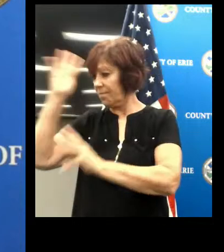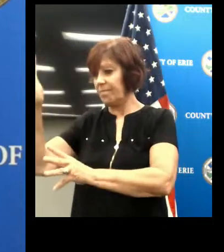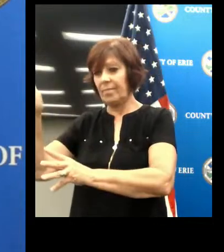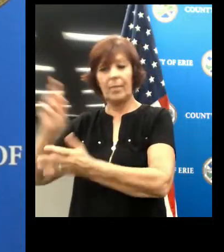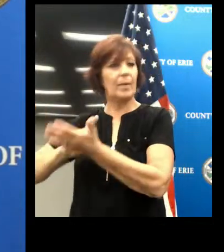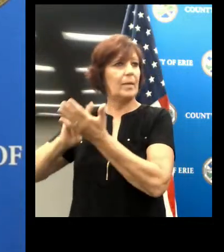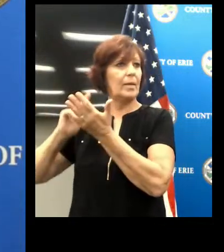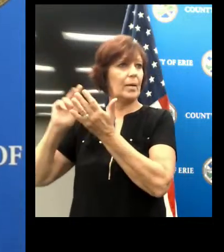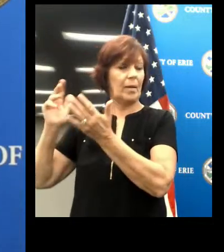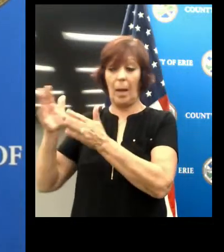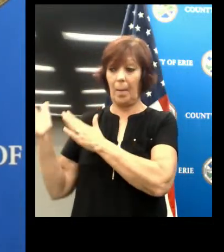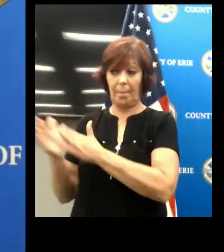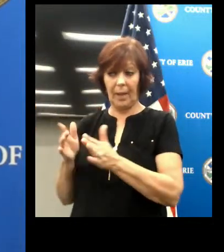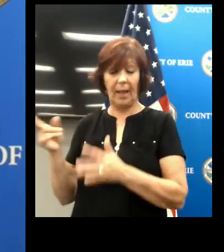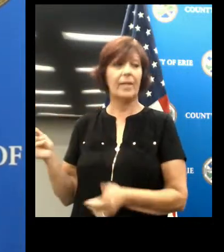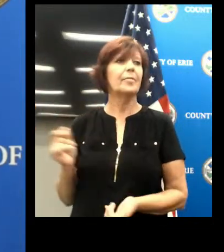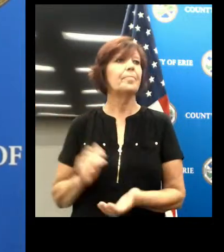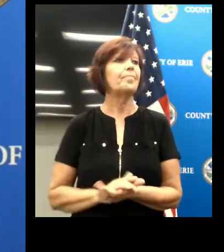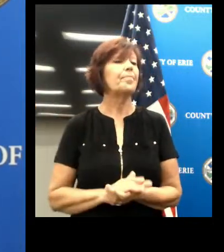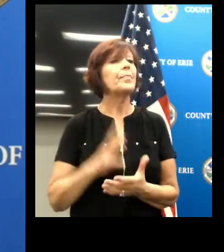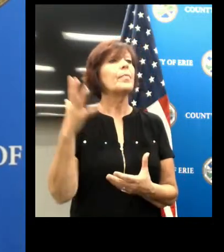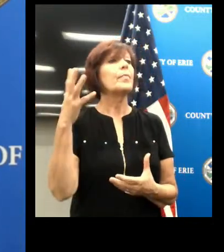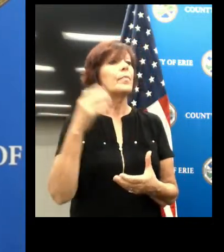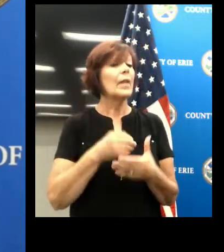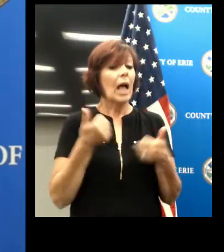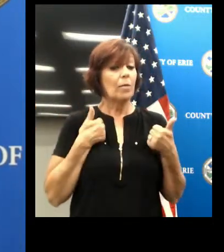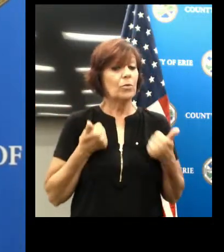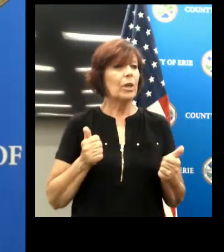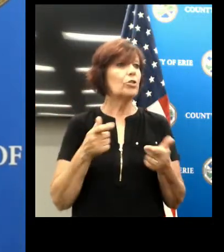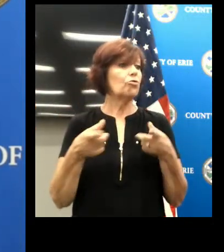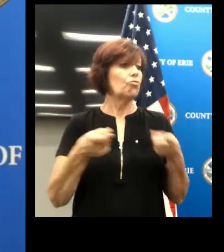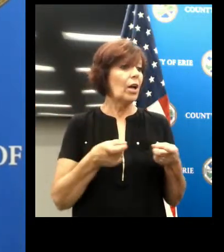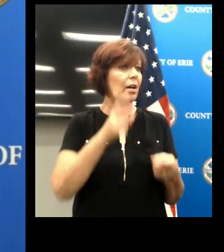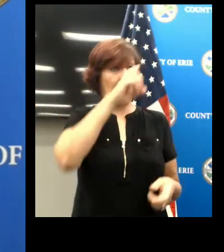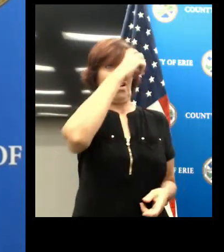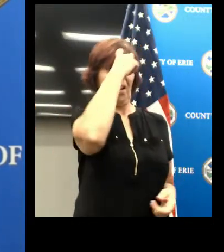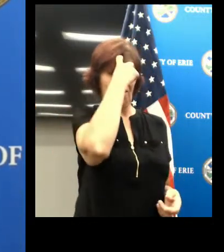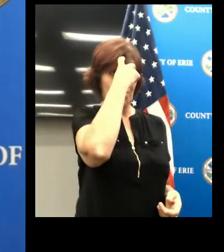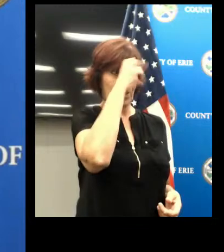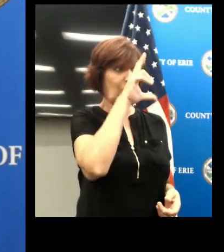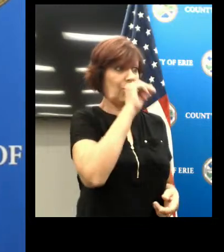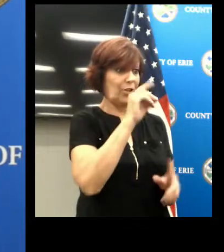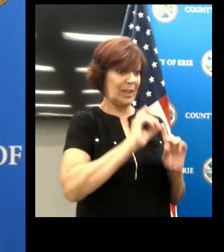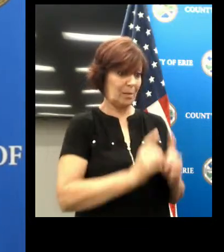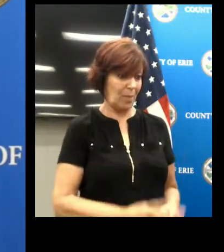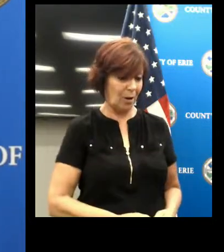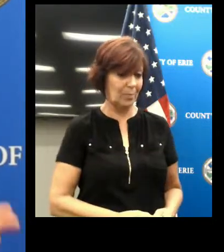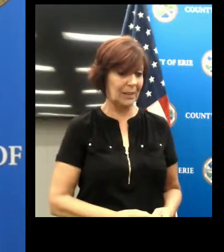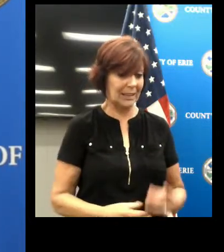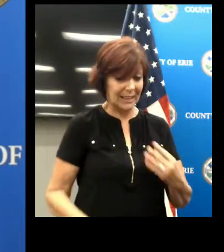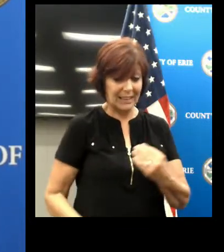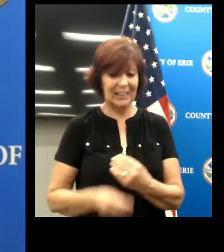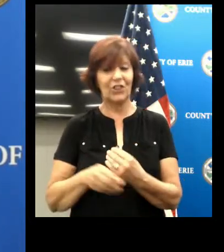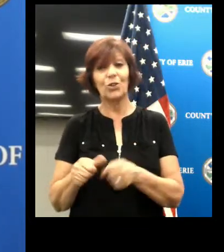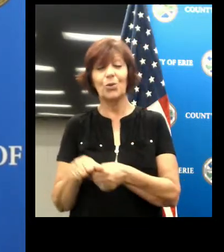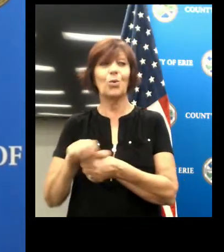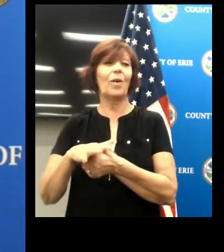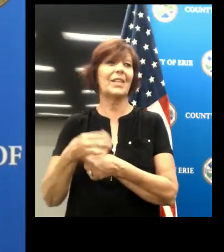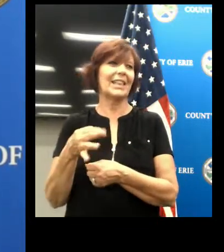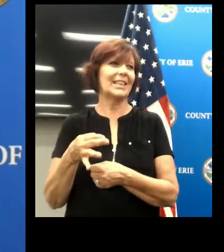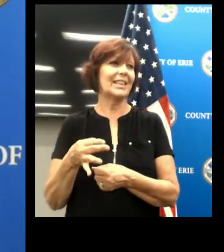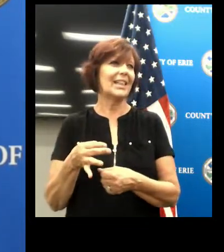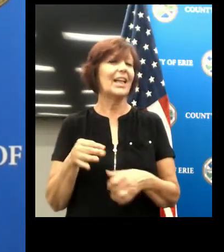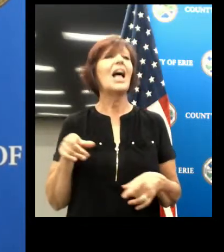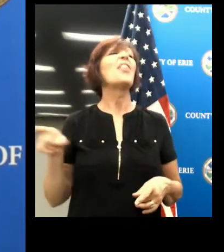other issues, including, at this point, trying to run a government in all the other 30 departments in addition to the COVID-19. So